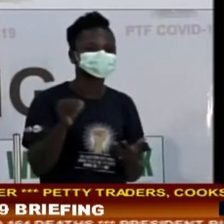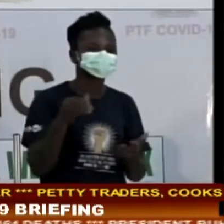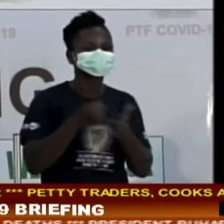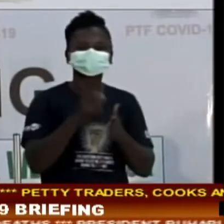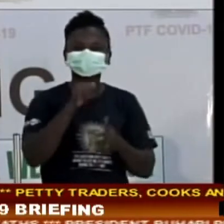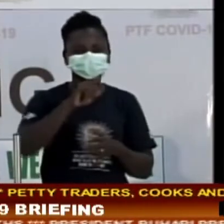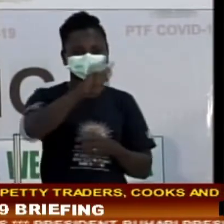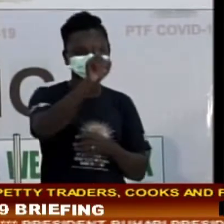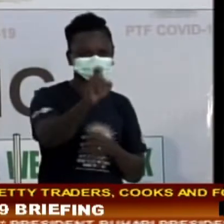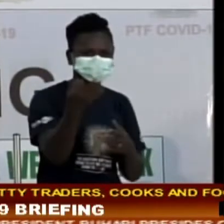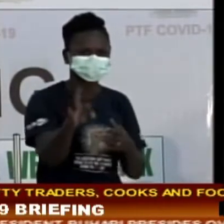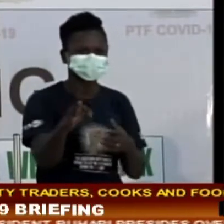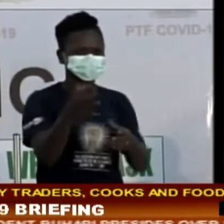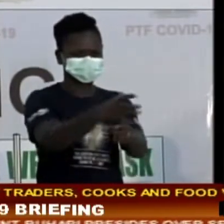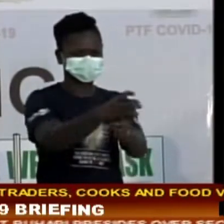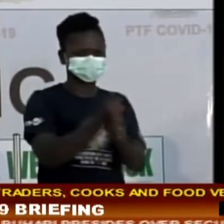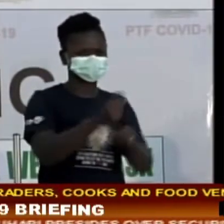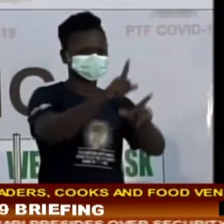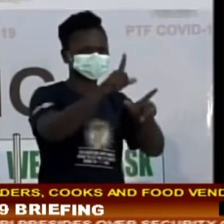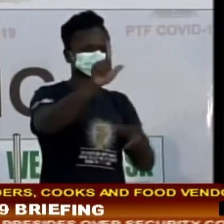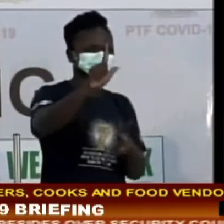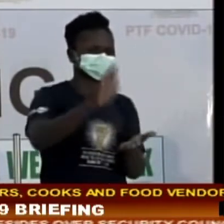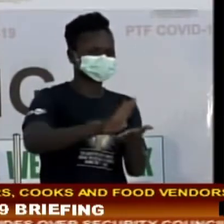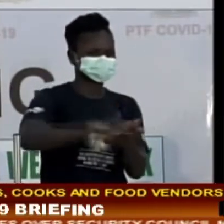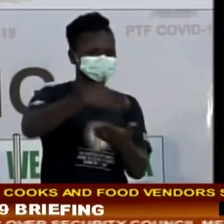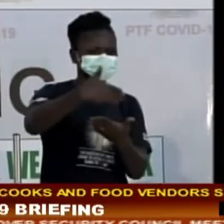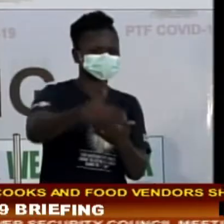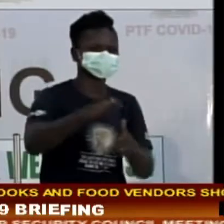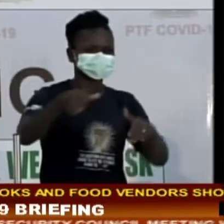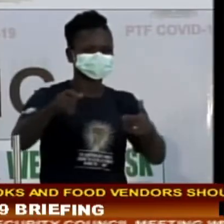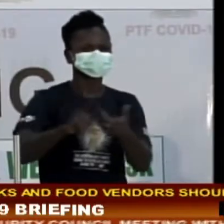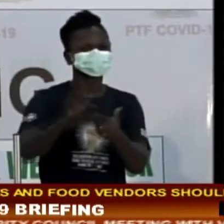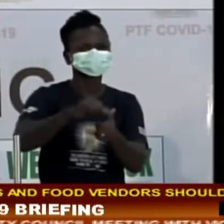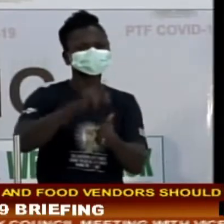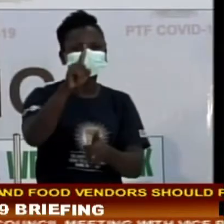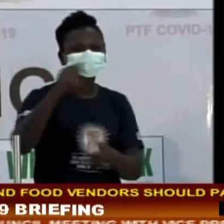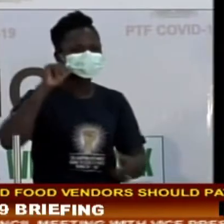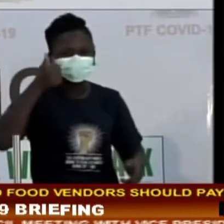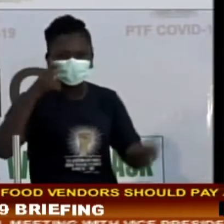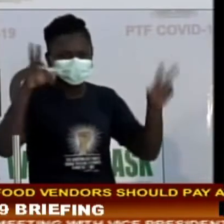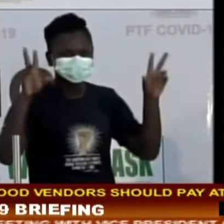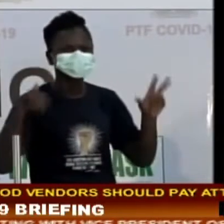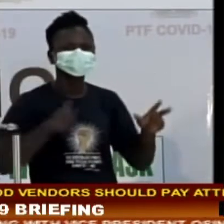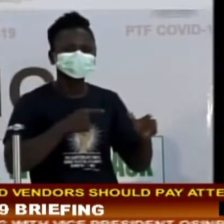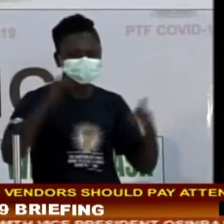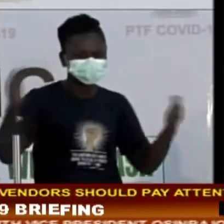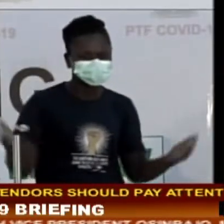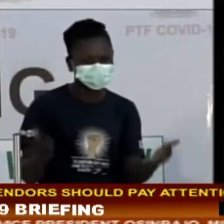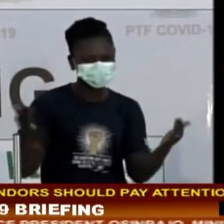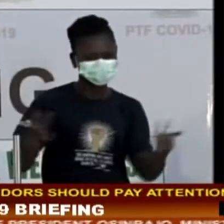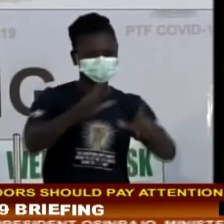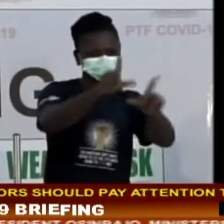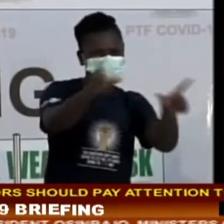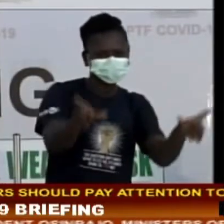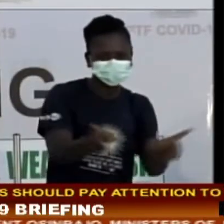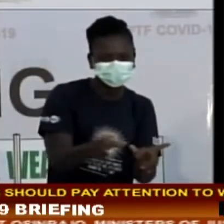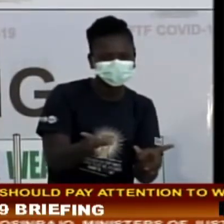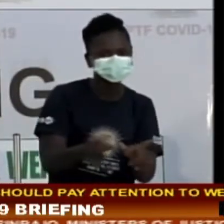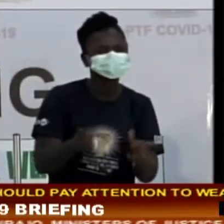question of acquiring laptops and giving to everybody tomorrow we are encouraging local uh